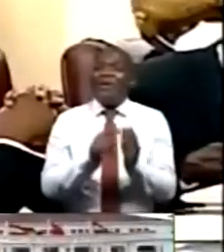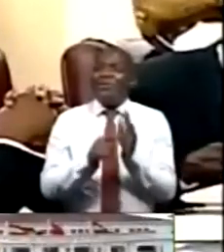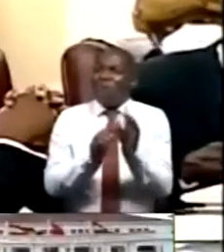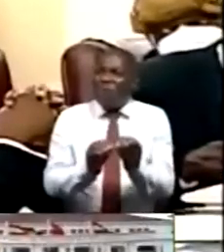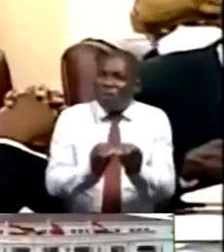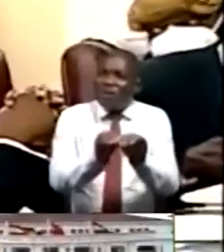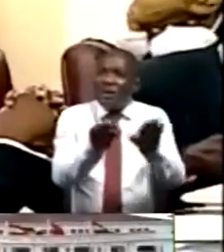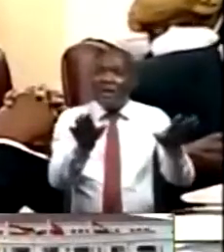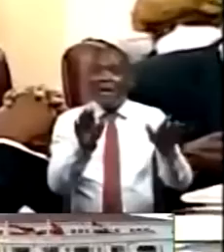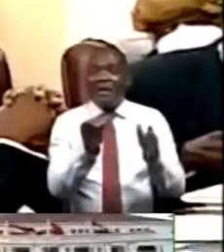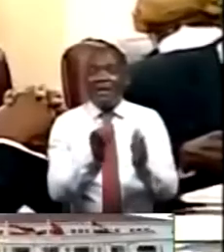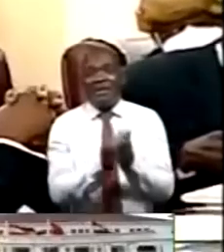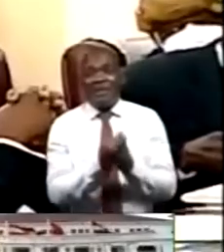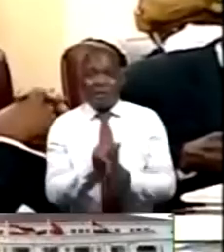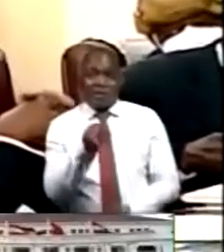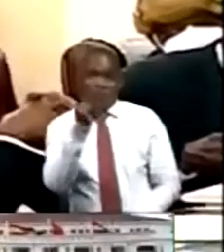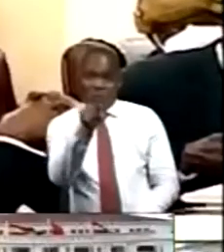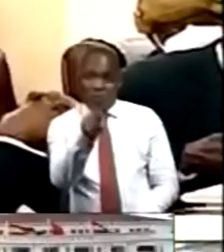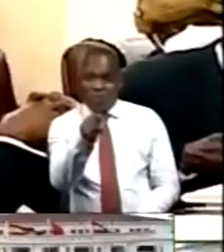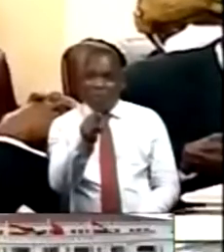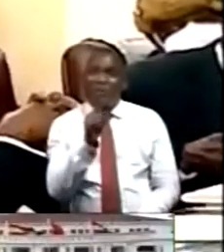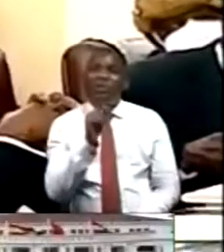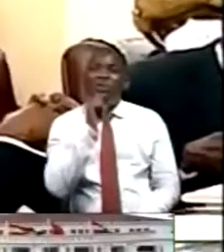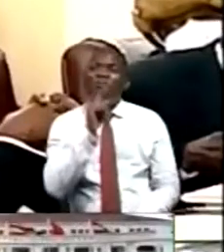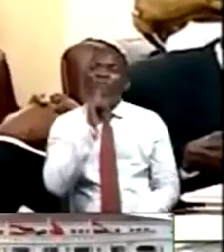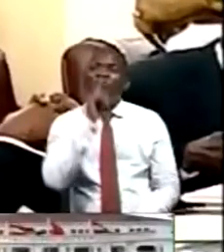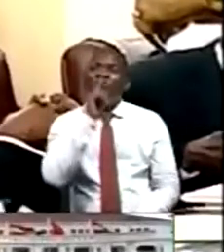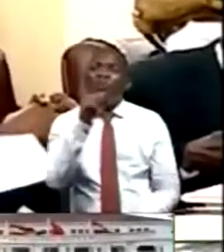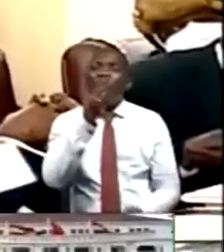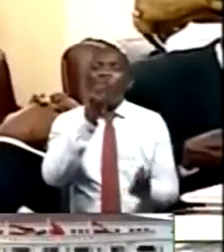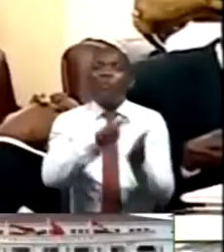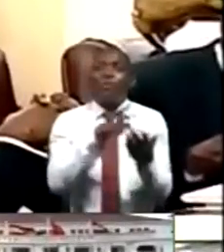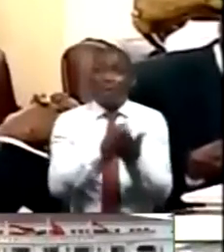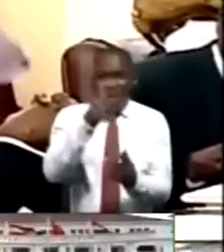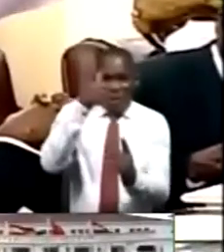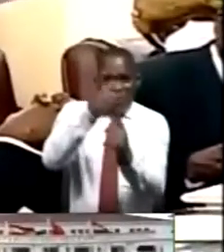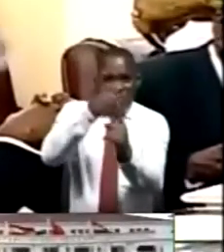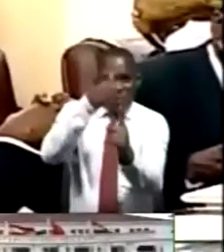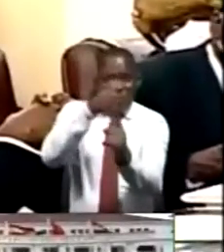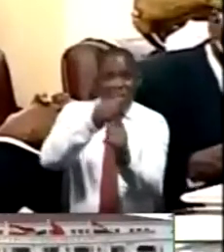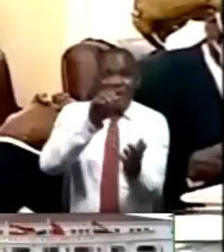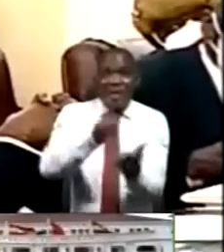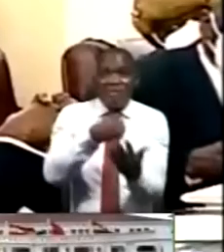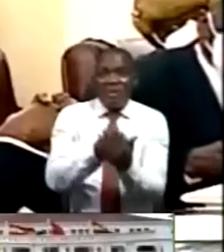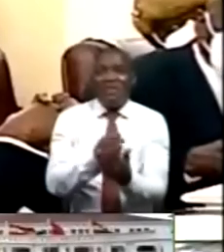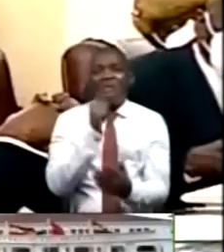It is clear that you have not been a truthful witness, even on your own evidence in